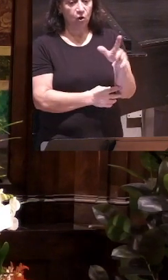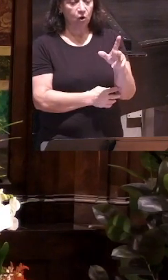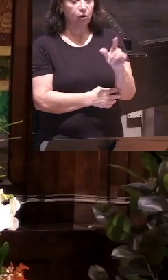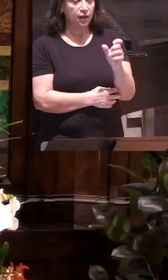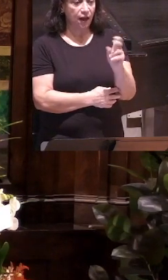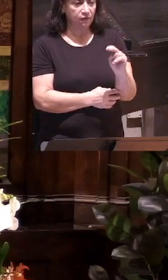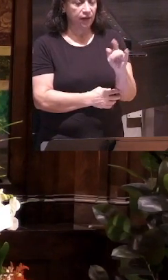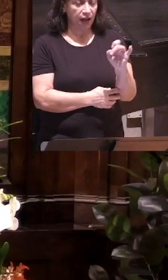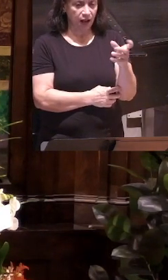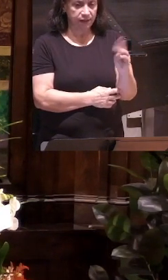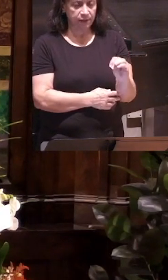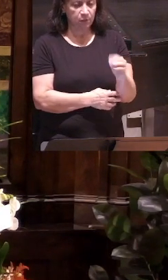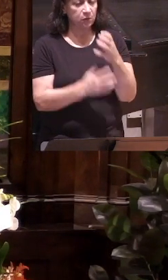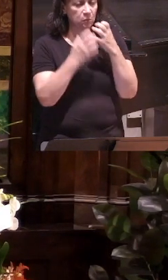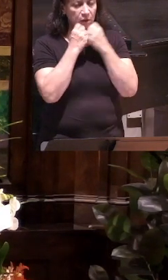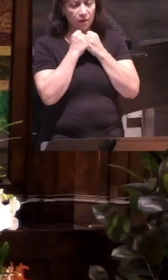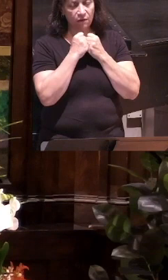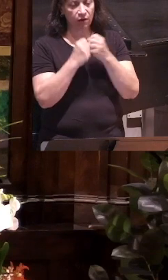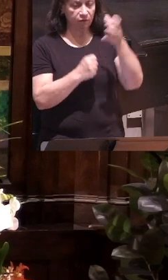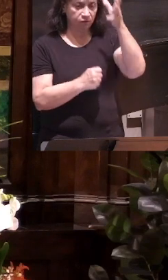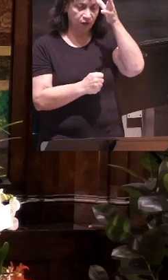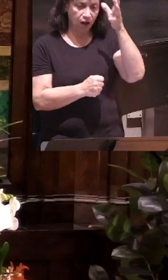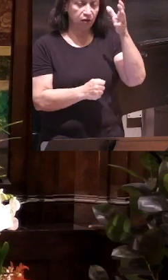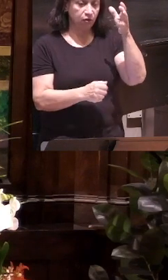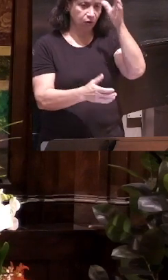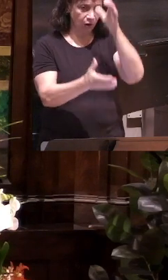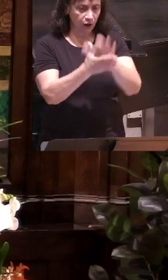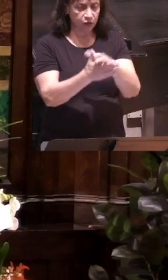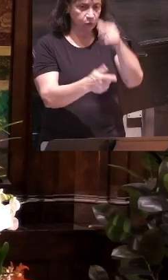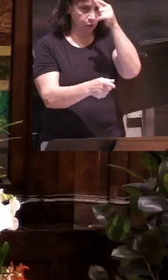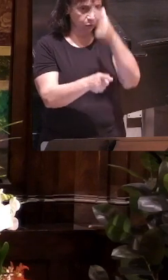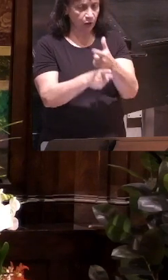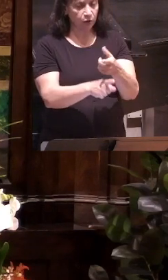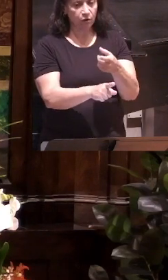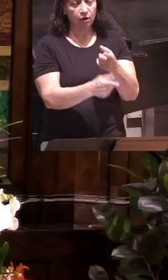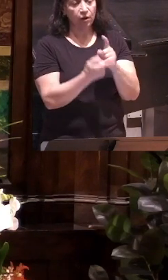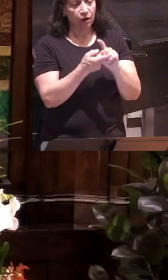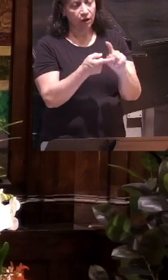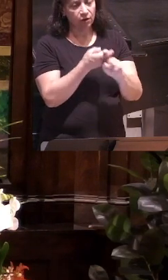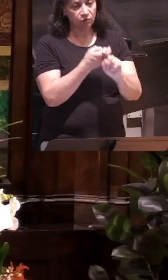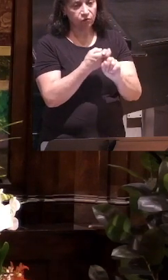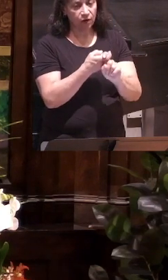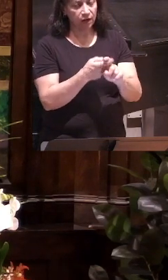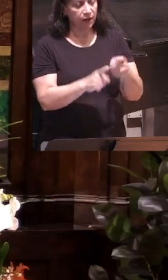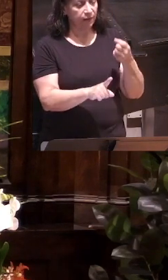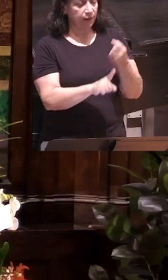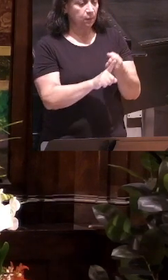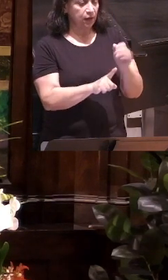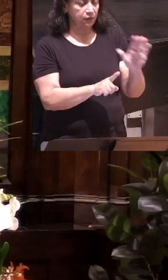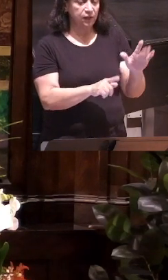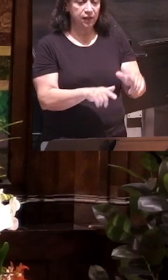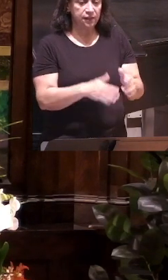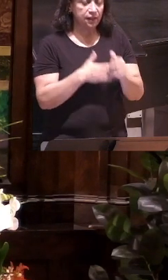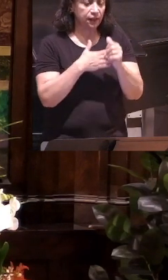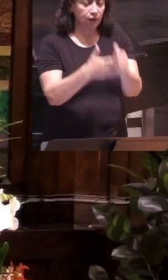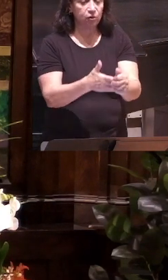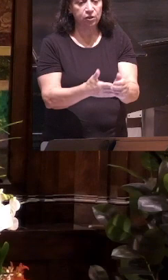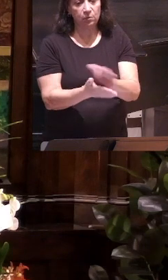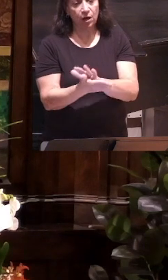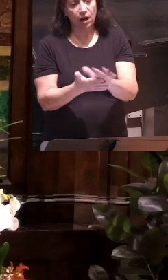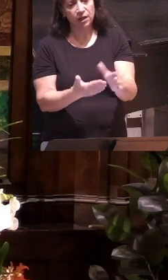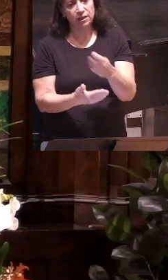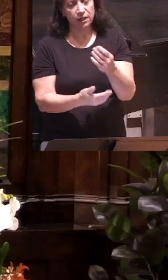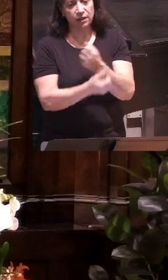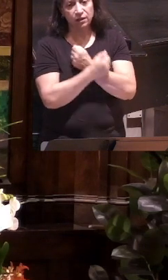father, husband, brother, and friend, the impact of Earl's leadership, kindness,